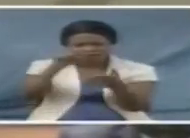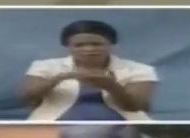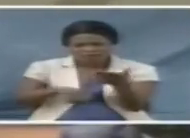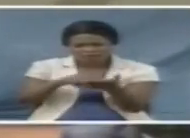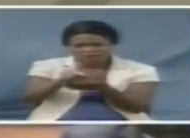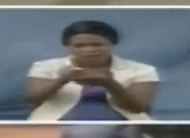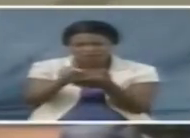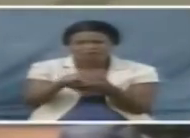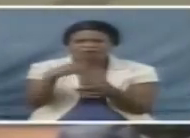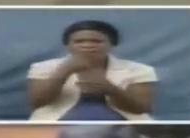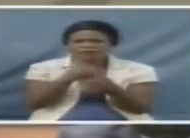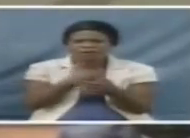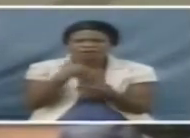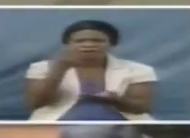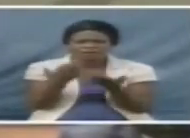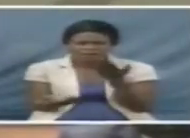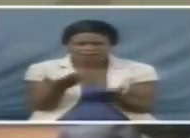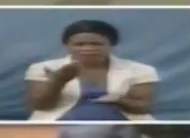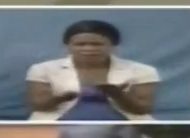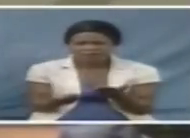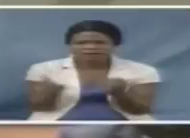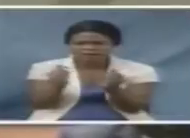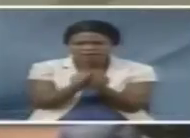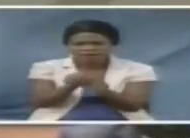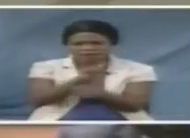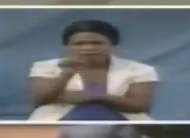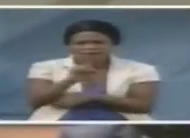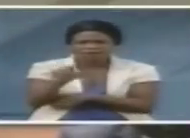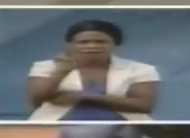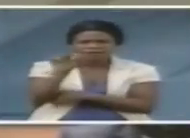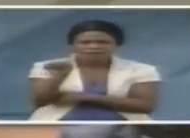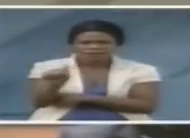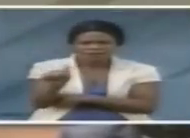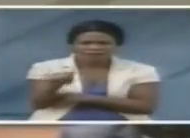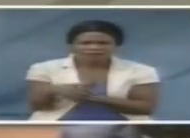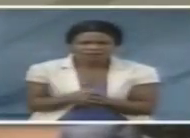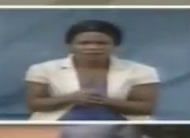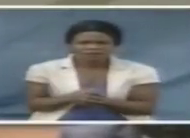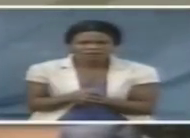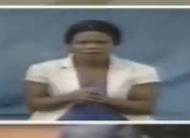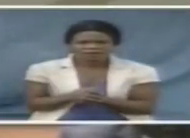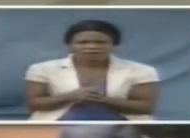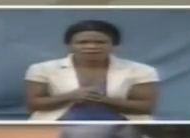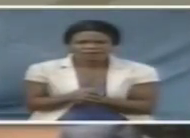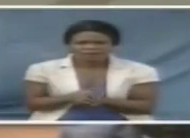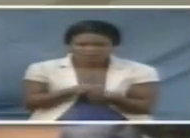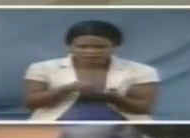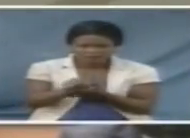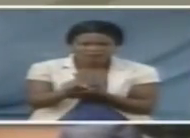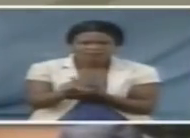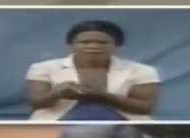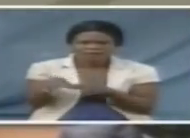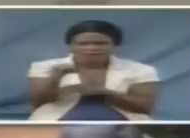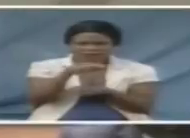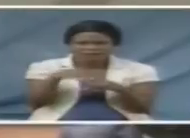amnesty on interest and penalties for taxpayers who had outstanding tax liabilities with the Zambia Revenue